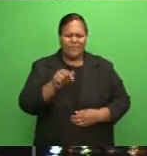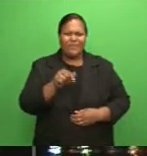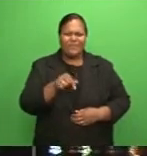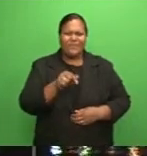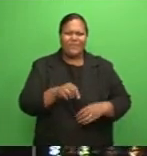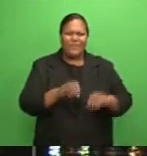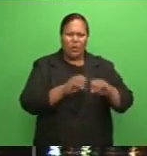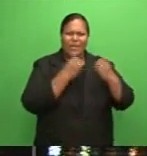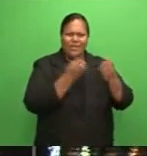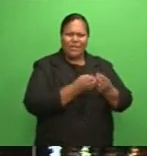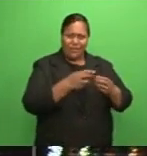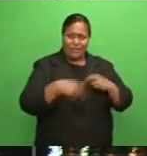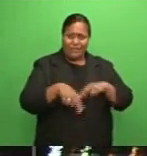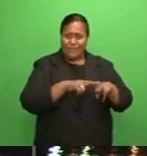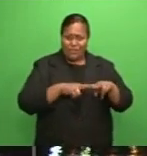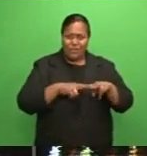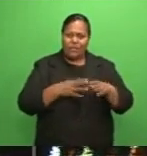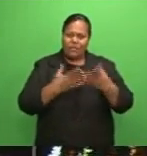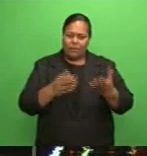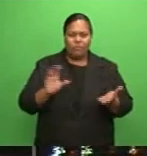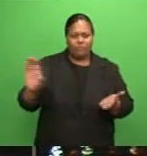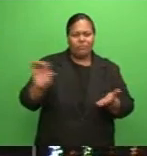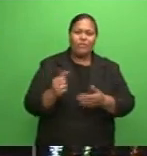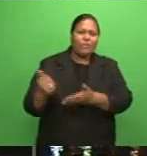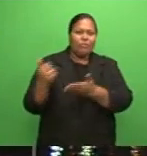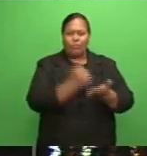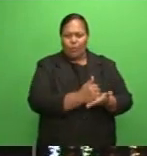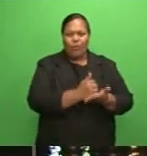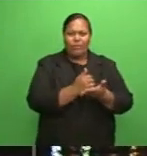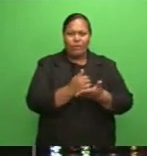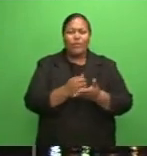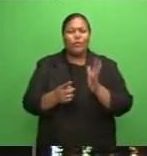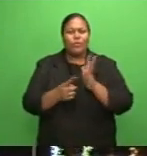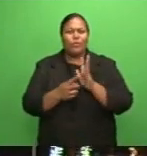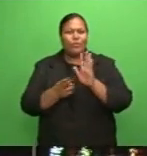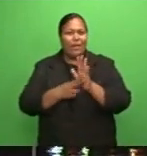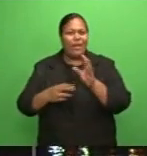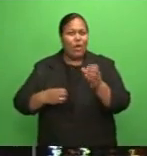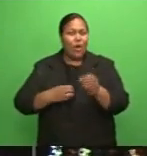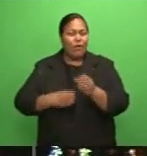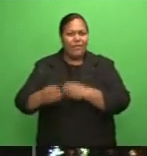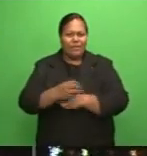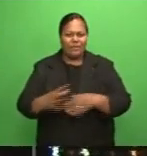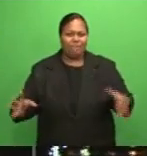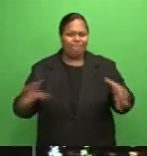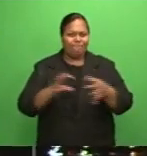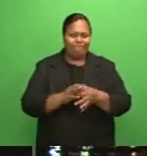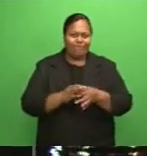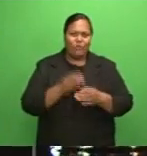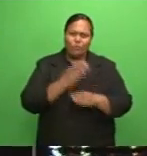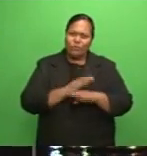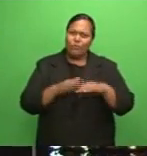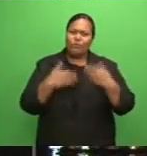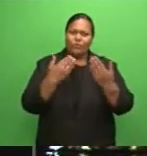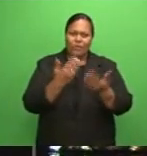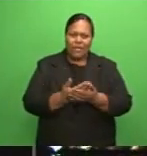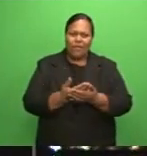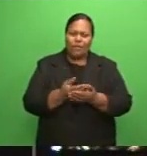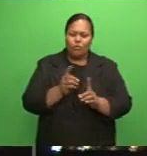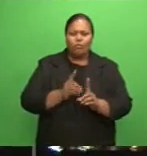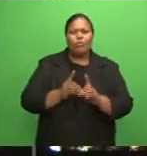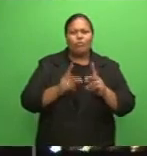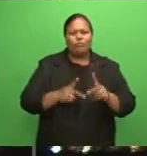the United Nations Development Programme Pacific Office. Both will now work together to identify and address the need to promote healthy living